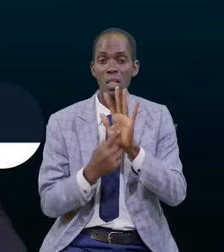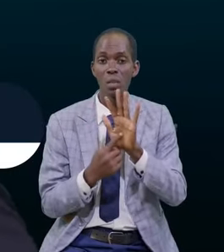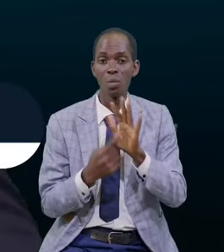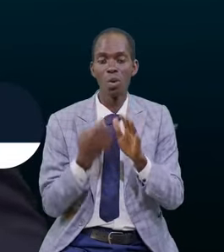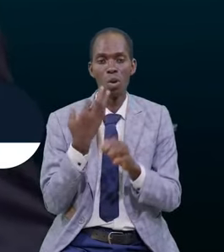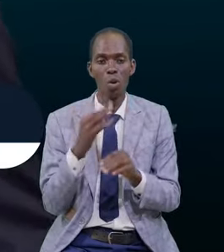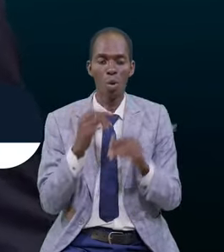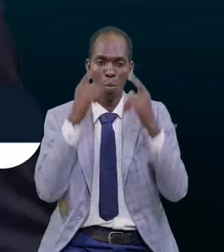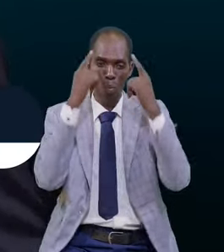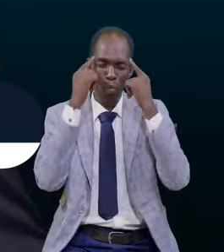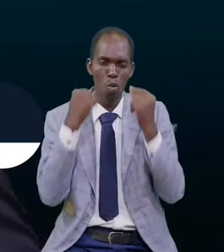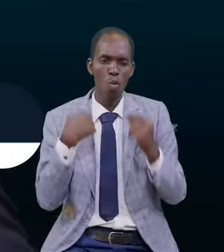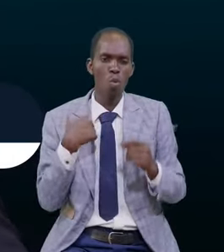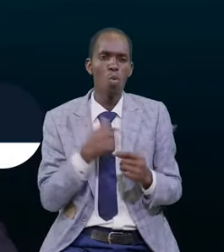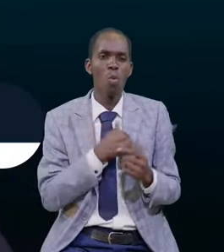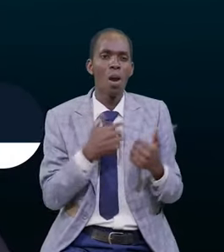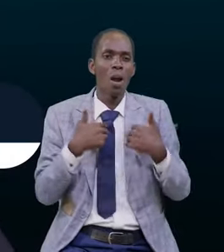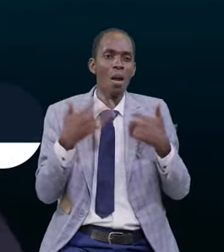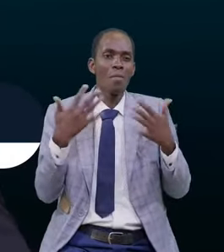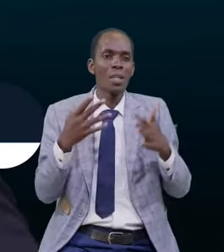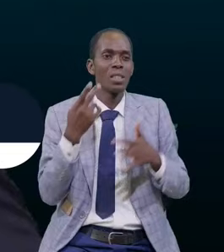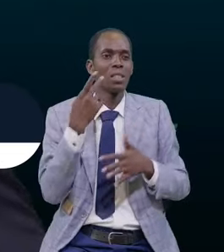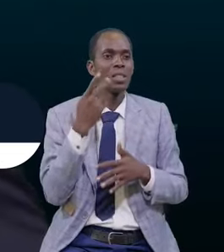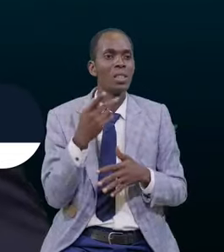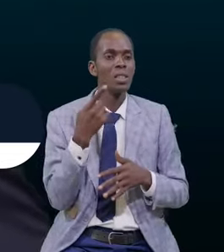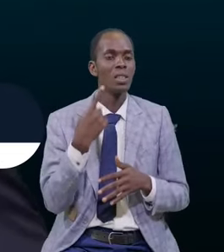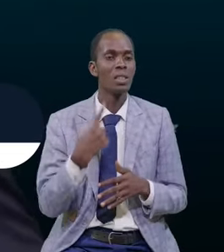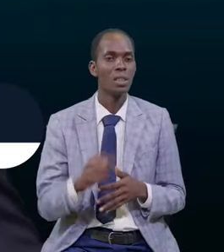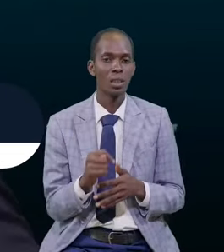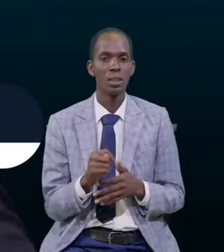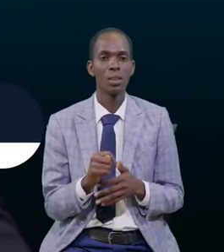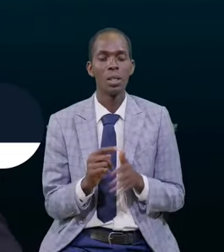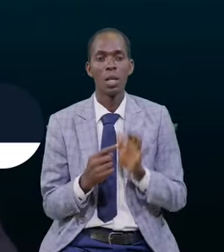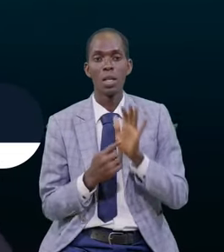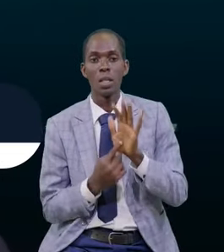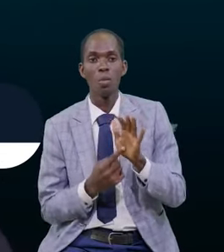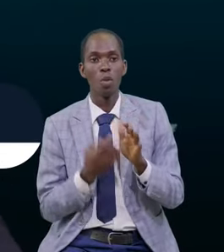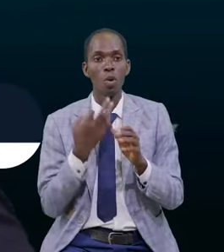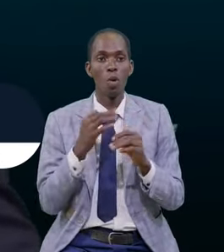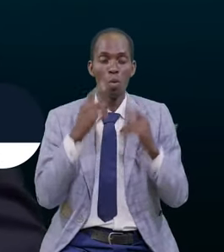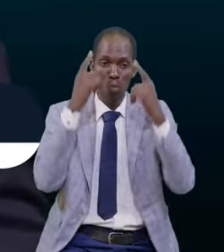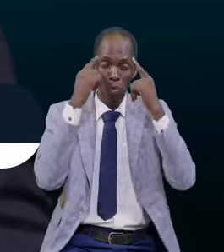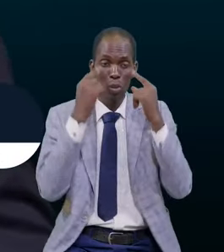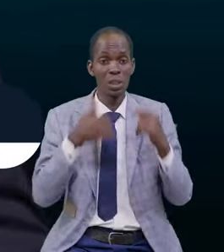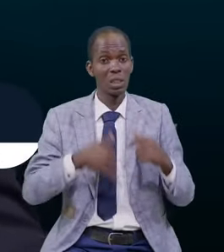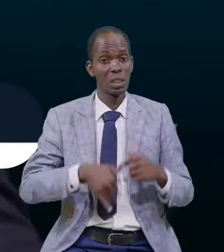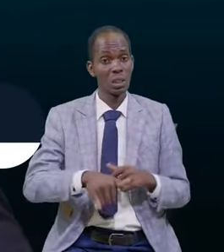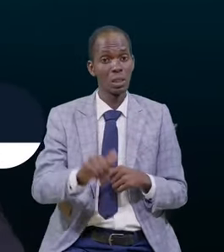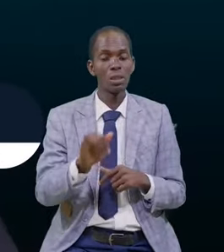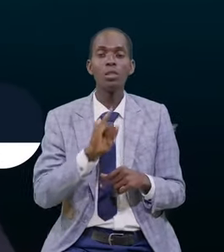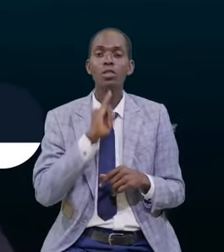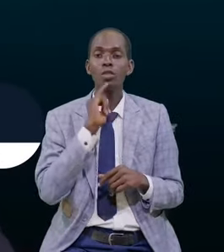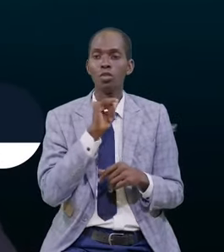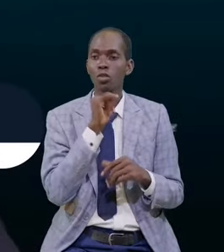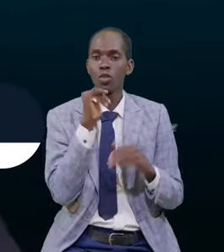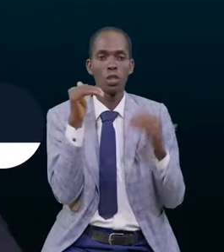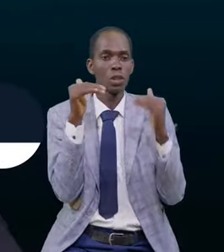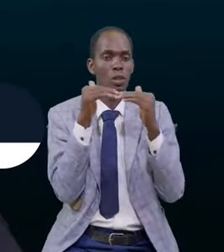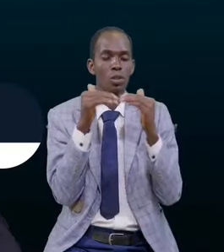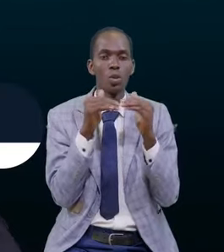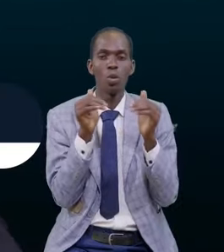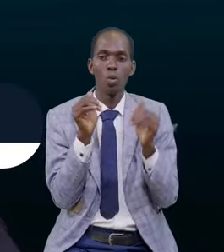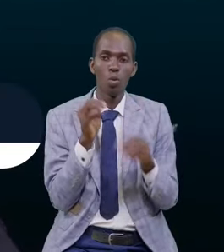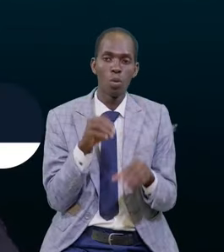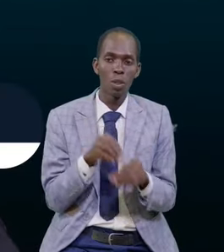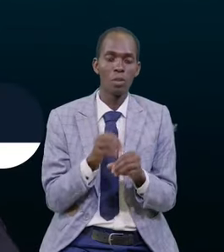Moses as an example but even then it doesn't quite measure up to the faithfulness of Christ and to look